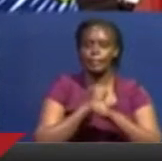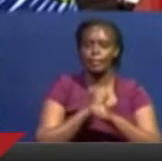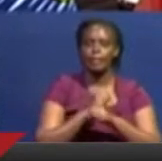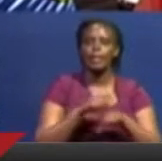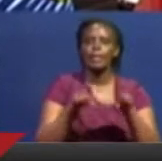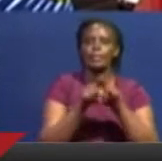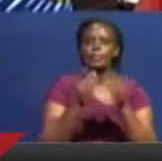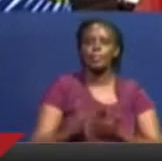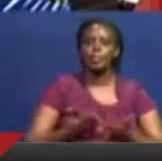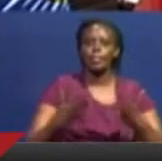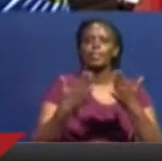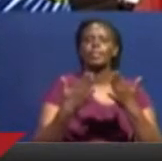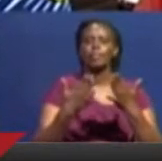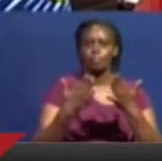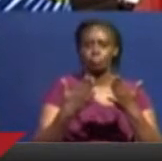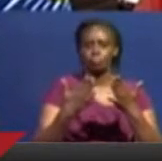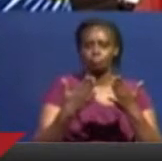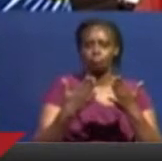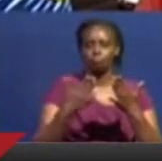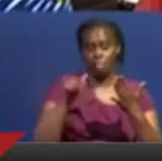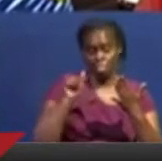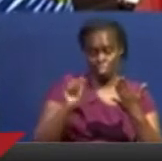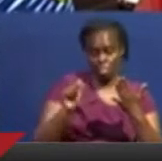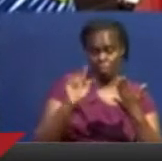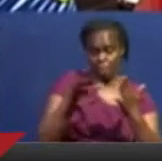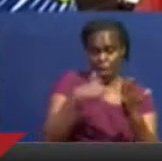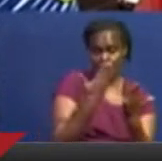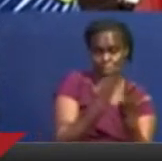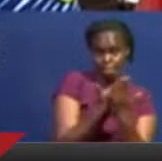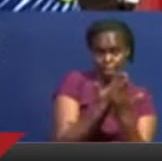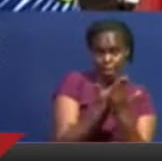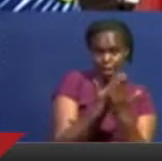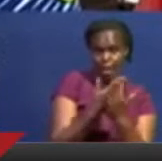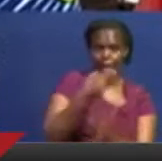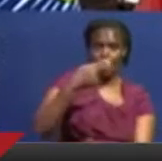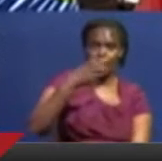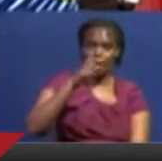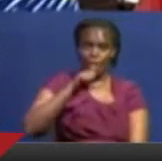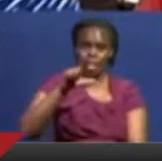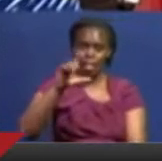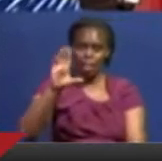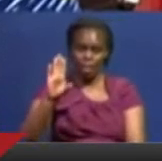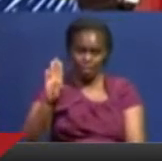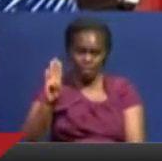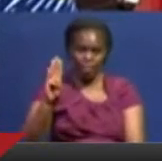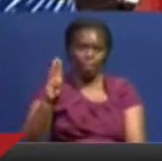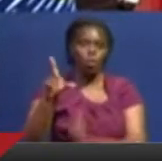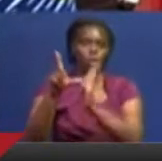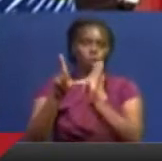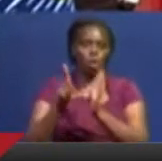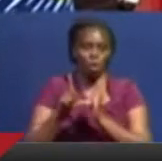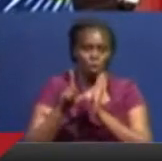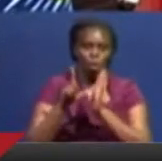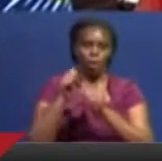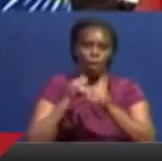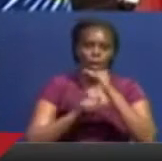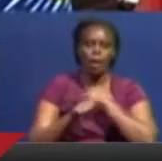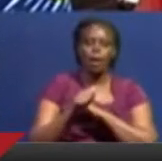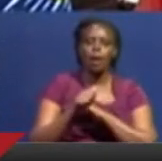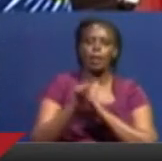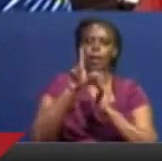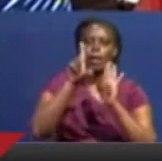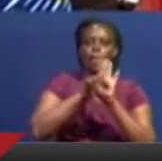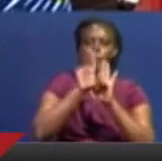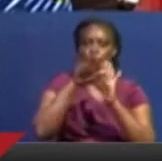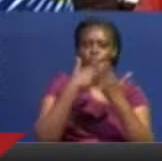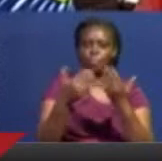as such are eligible to apply for higher education loans under the current